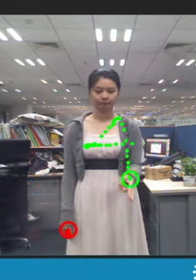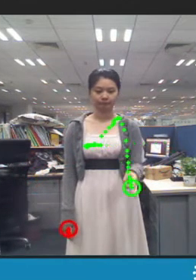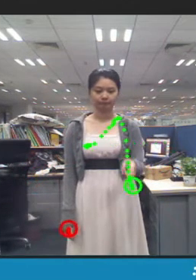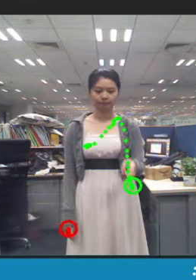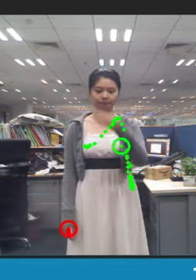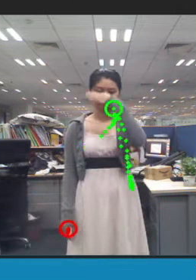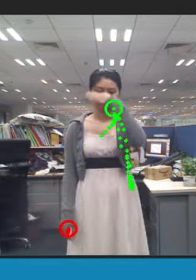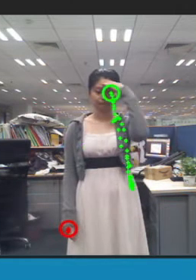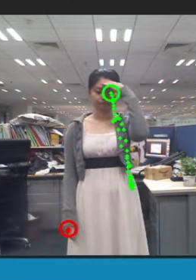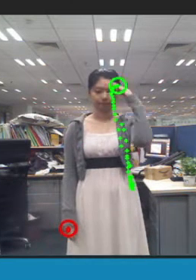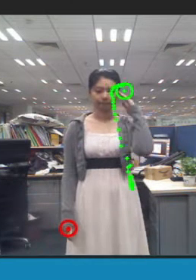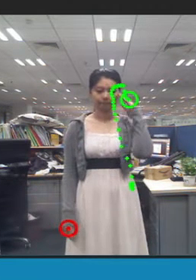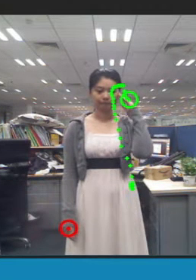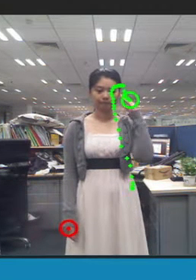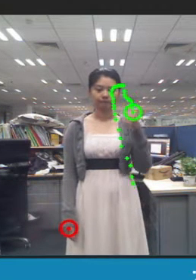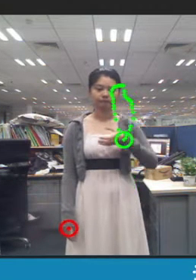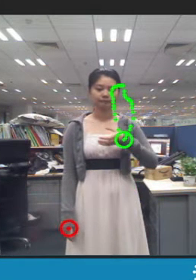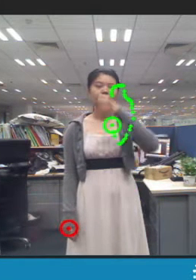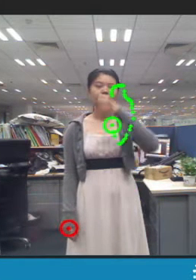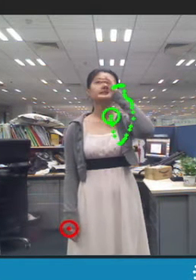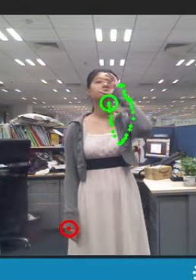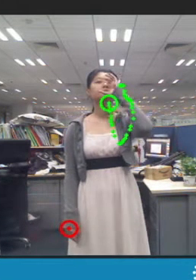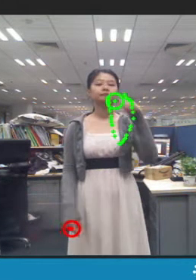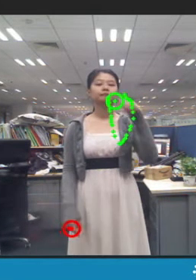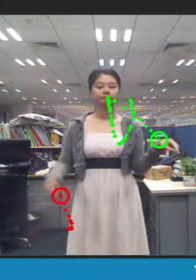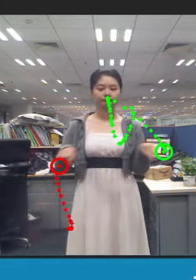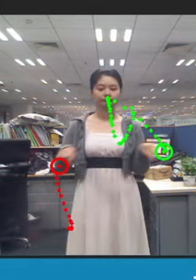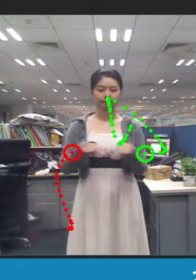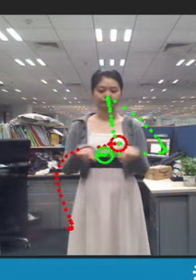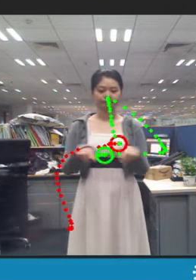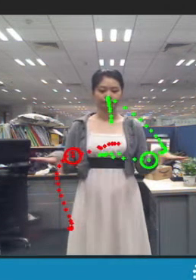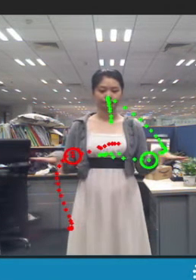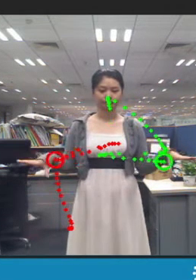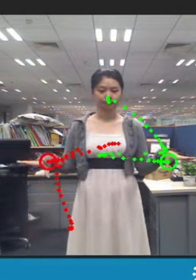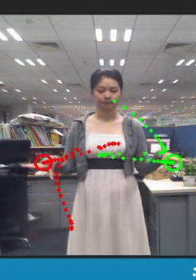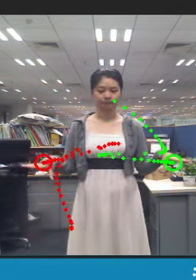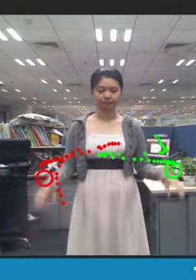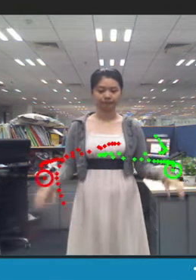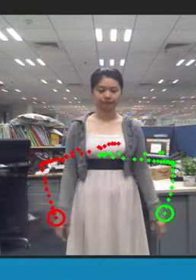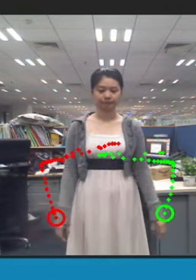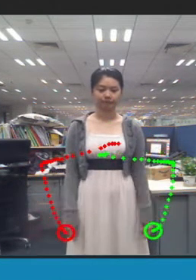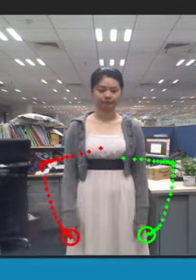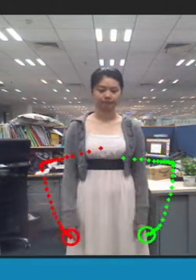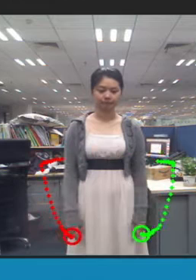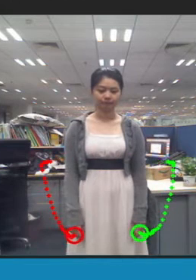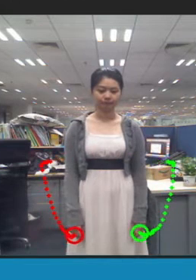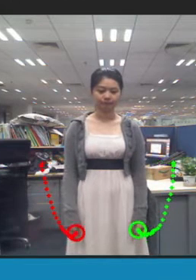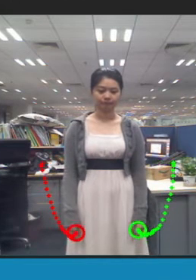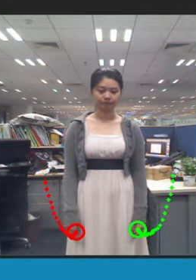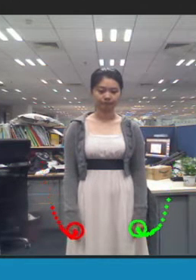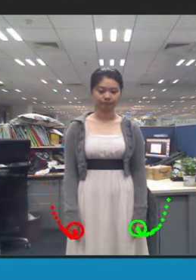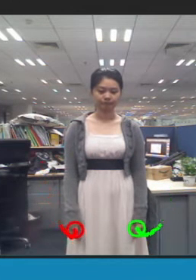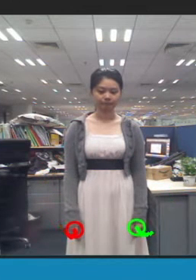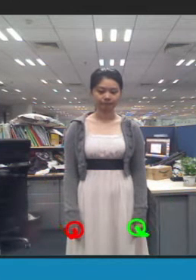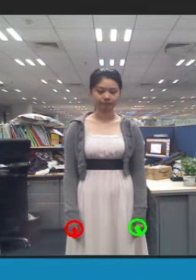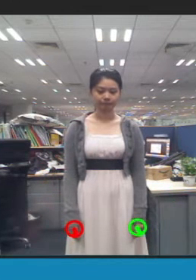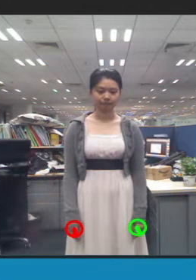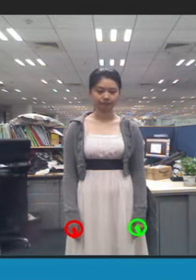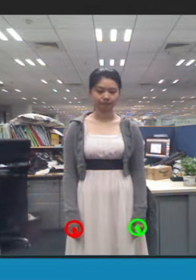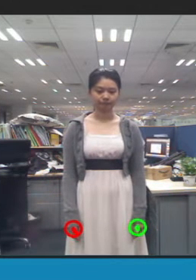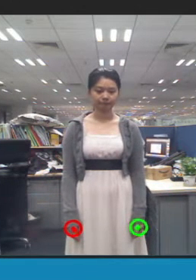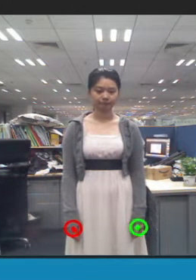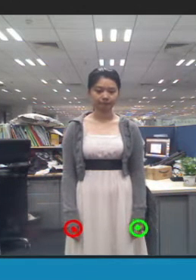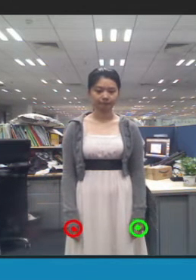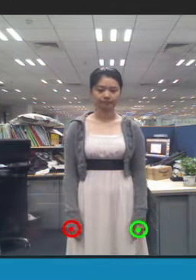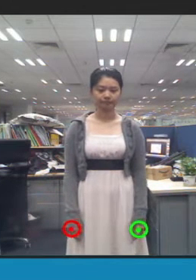case in Chinese Sign Language. You'll see the word list build up on the right-hand side of the screen because there's a statistical learning engine that's